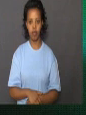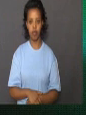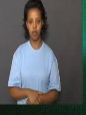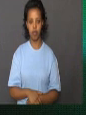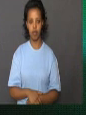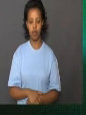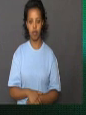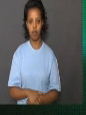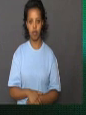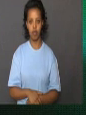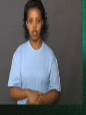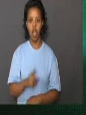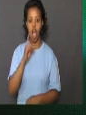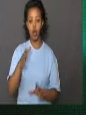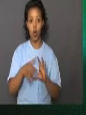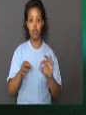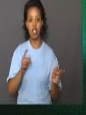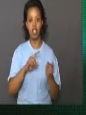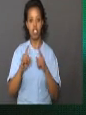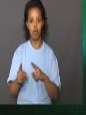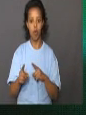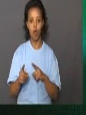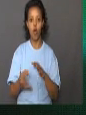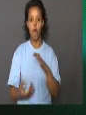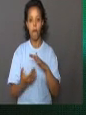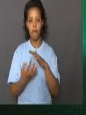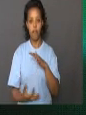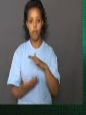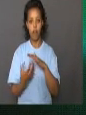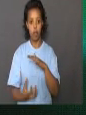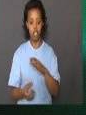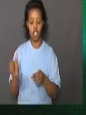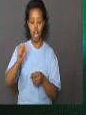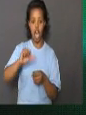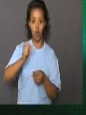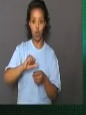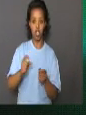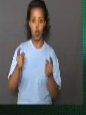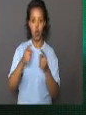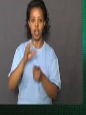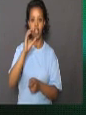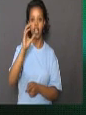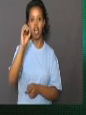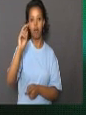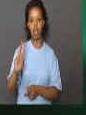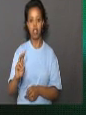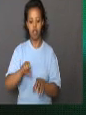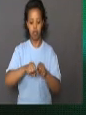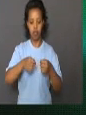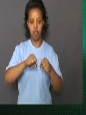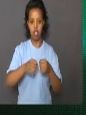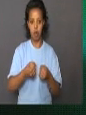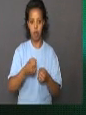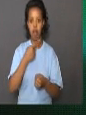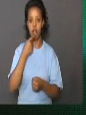The statement fermentation breaks down alcohol into carbon dioxide